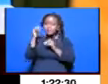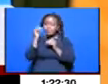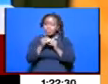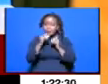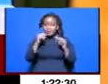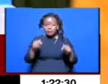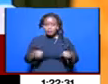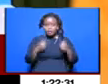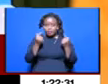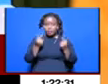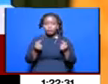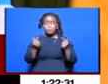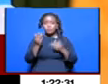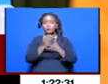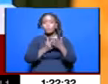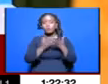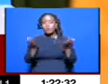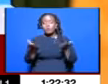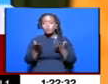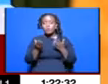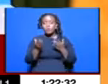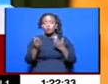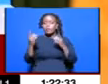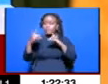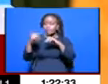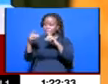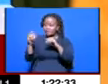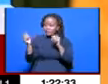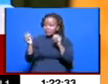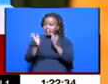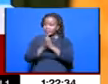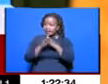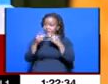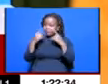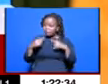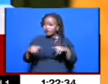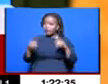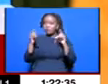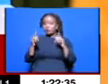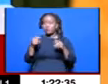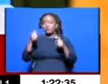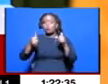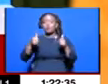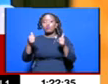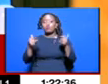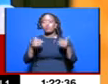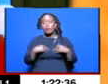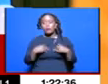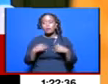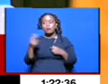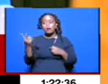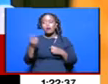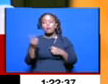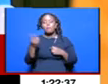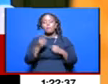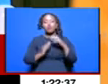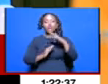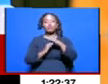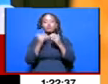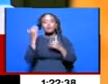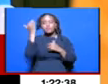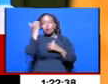some of the statements and pronouncements that were made by the two superior courts, that is to